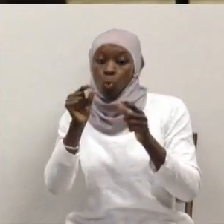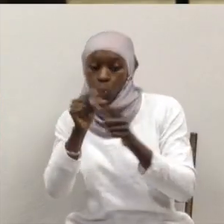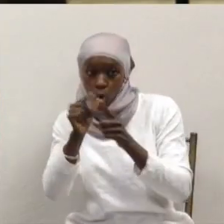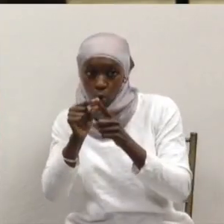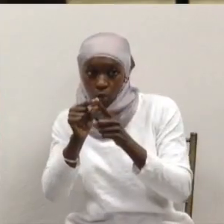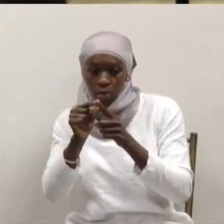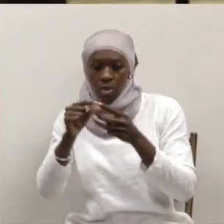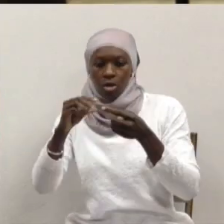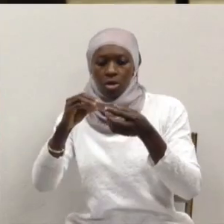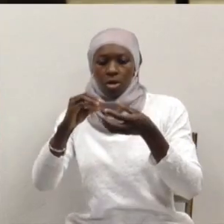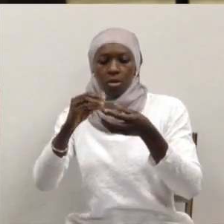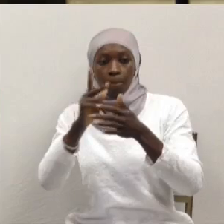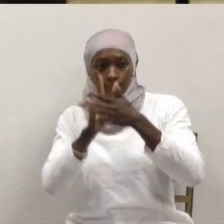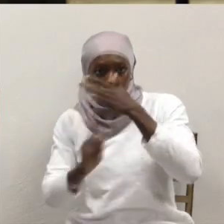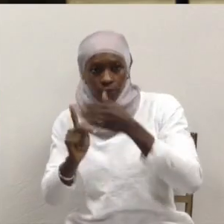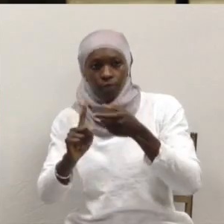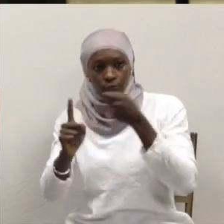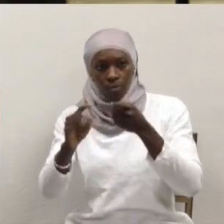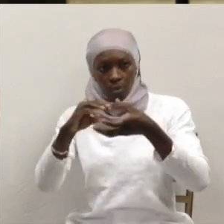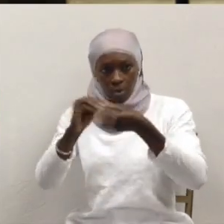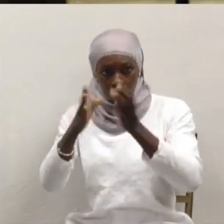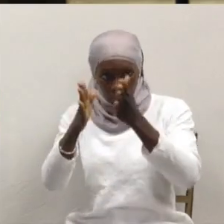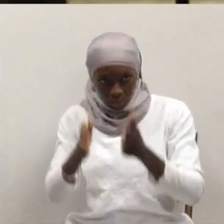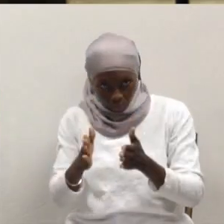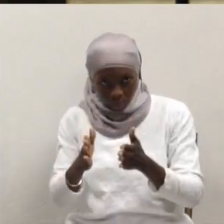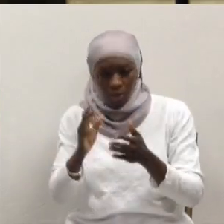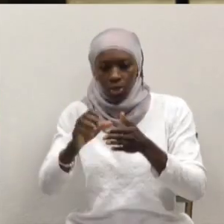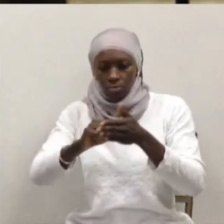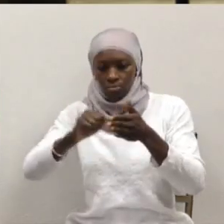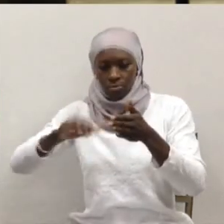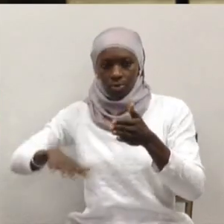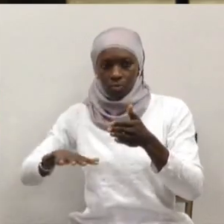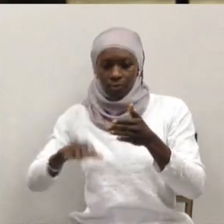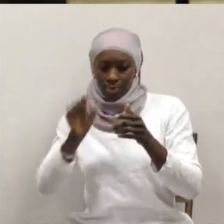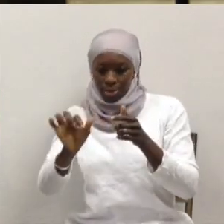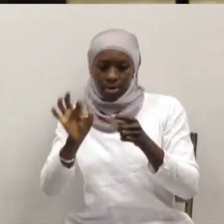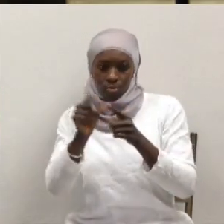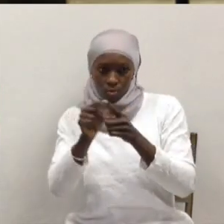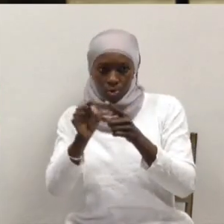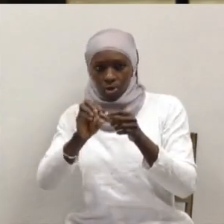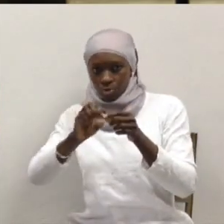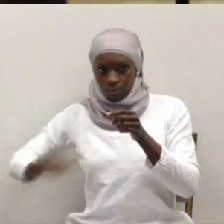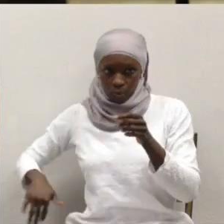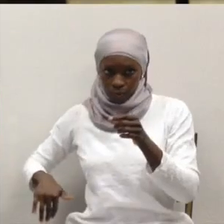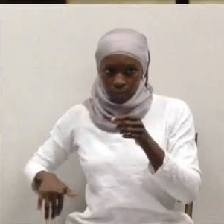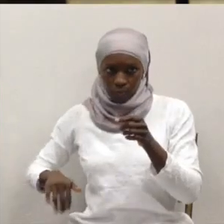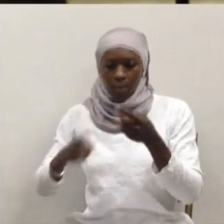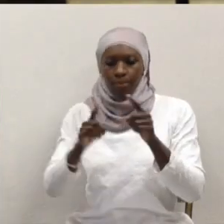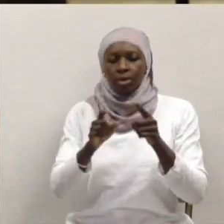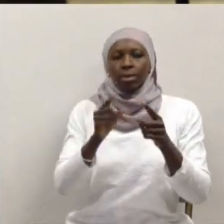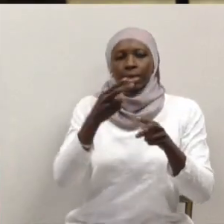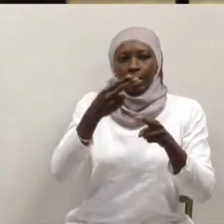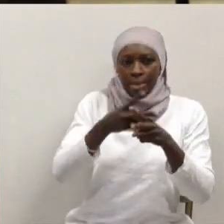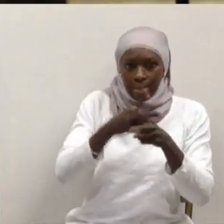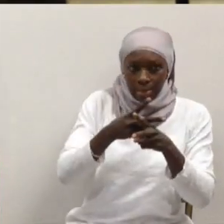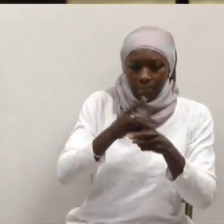a conflict of wills and a conflict of determination. And the pagans relying on their power,